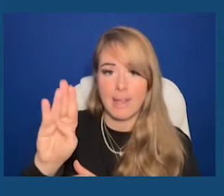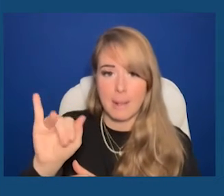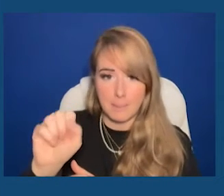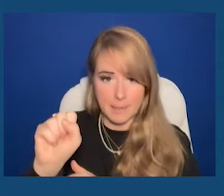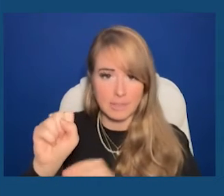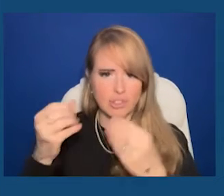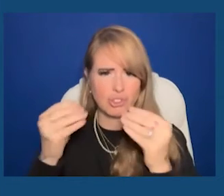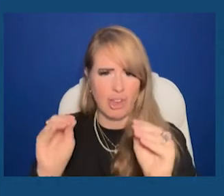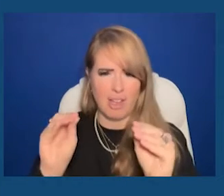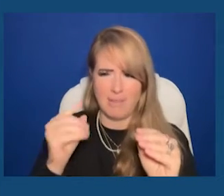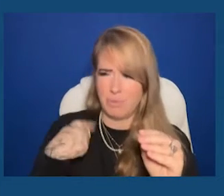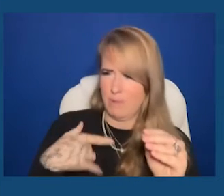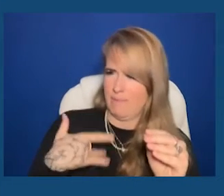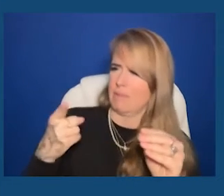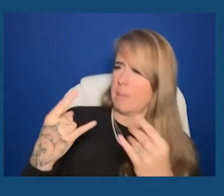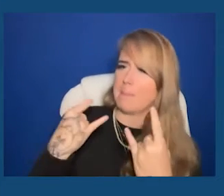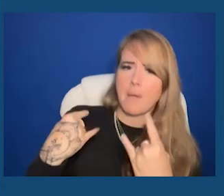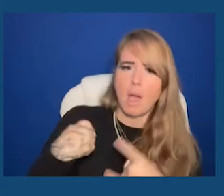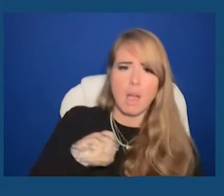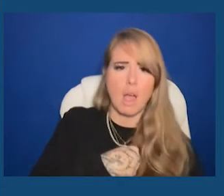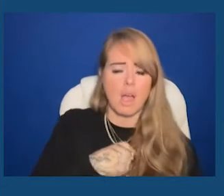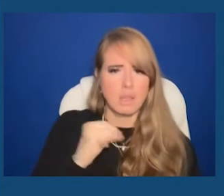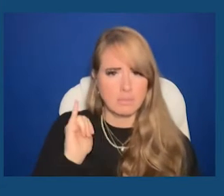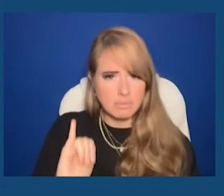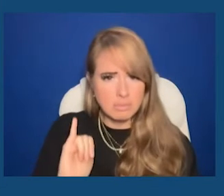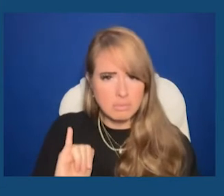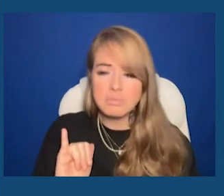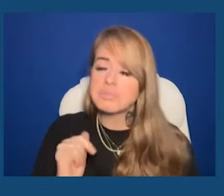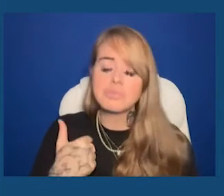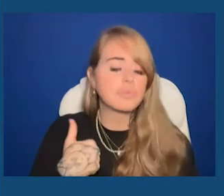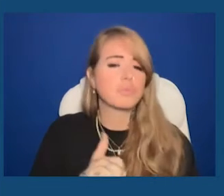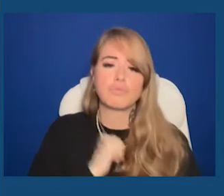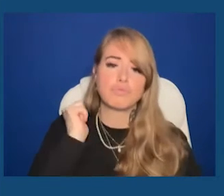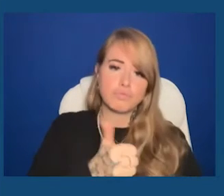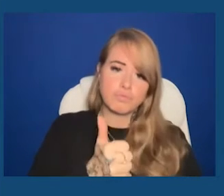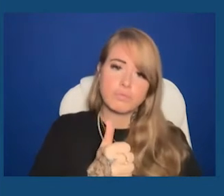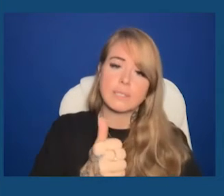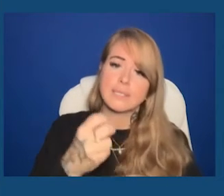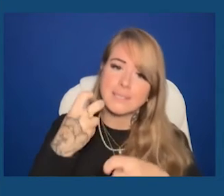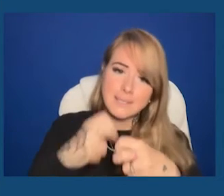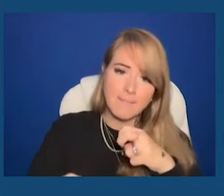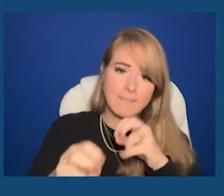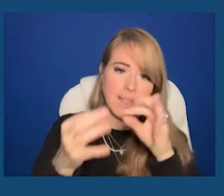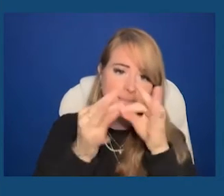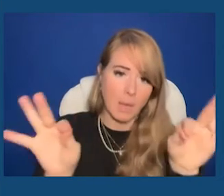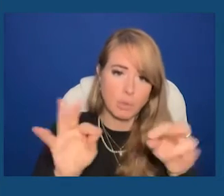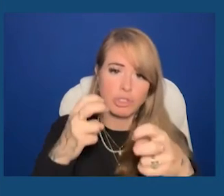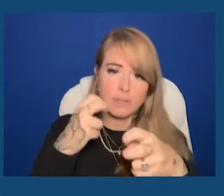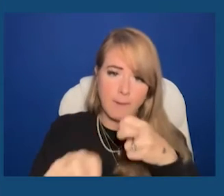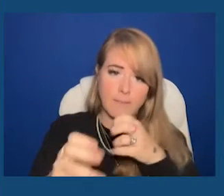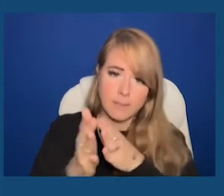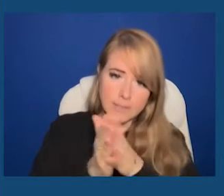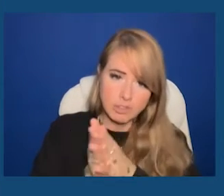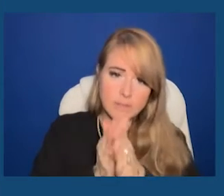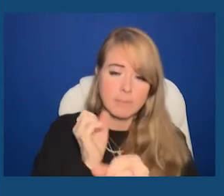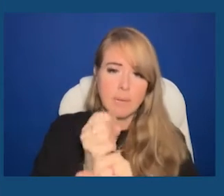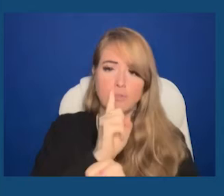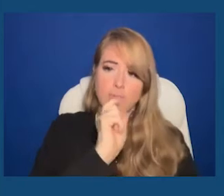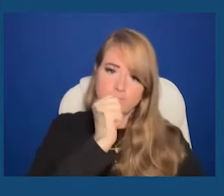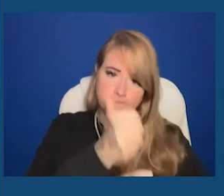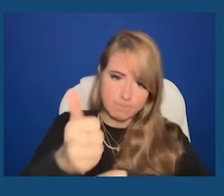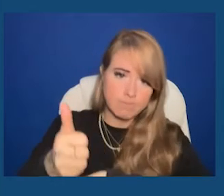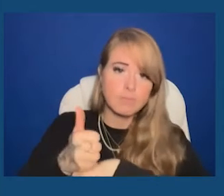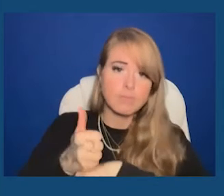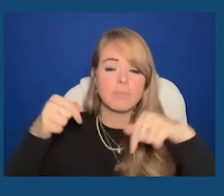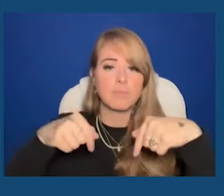us. We'll push through some tough language, some tough initiatives to make sure localities like the city of New York have